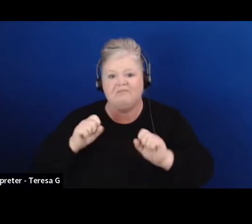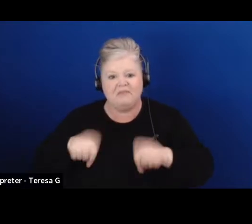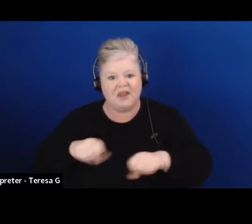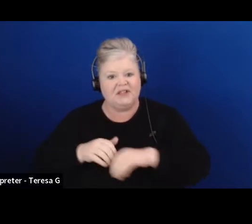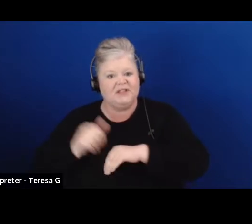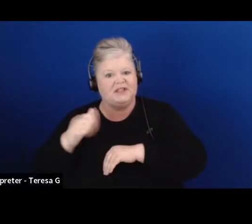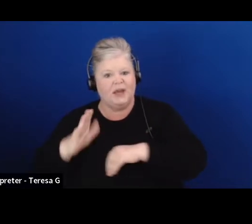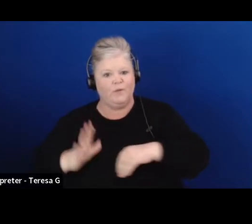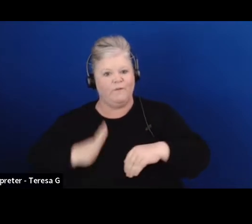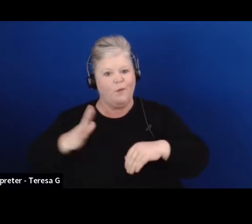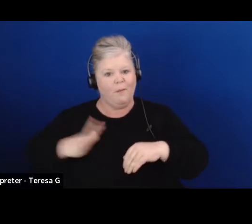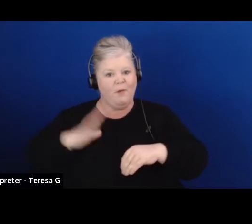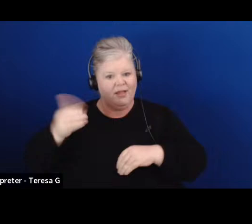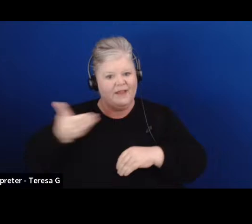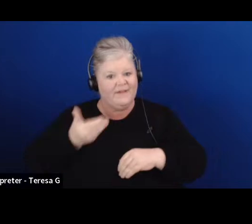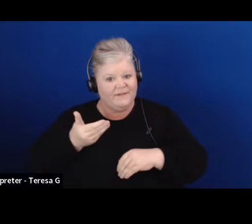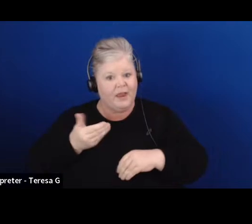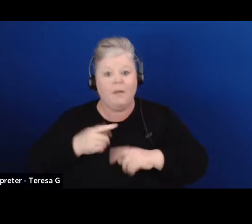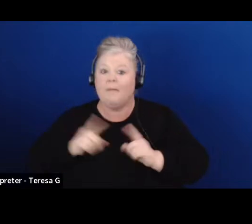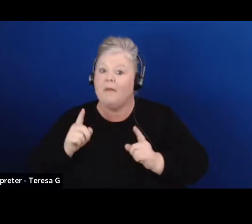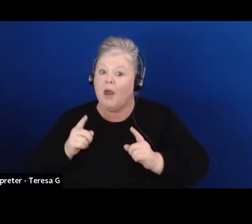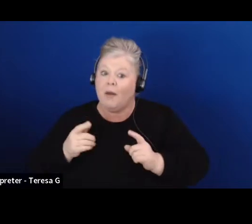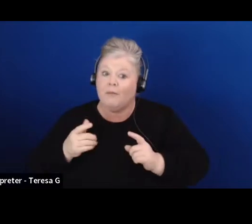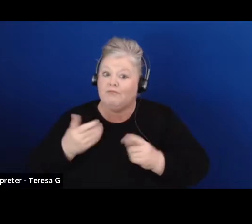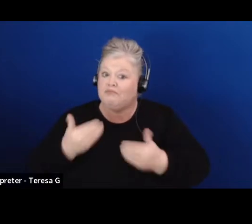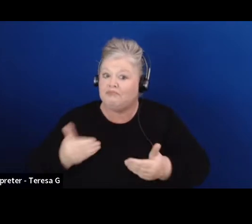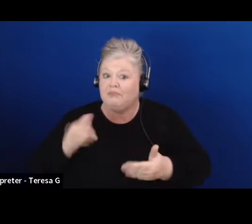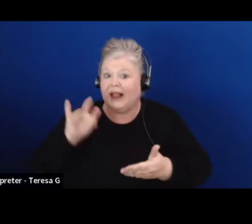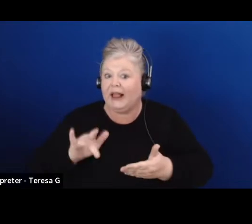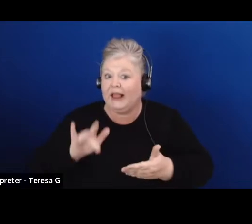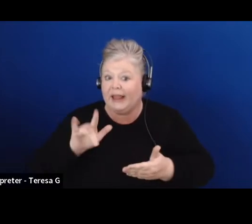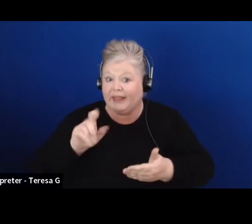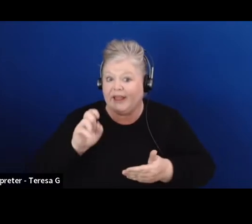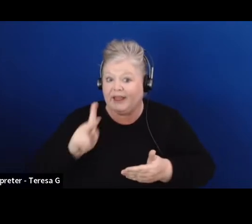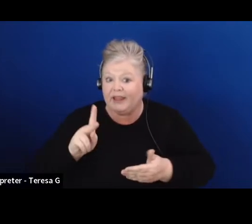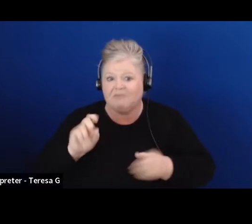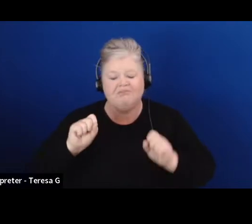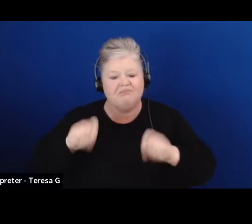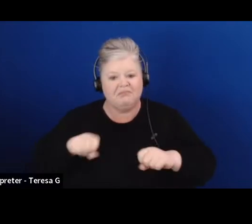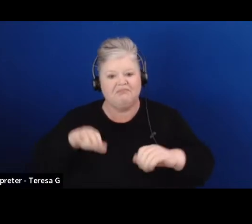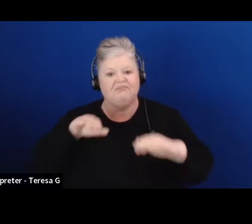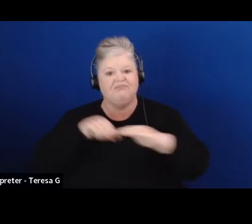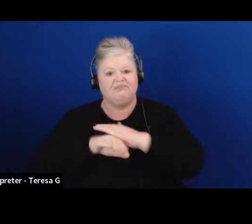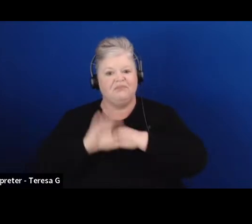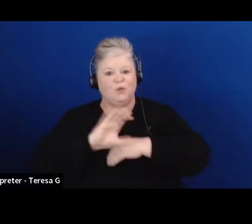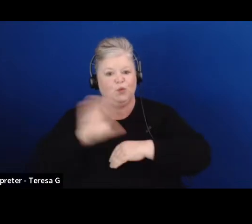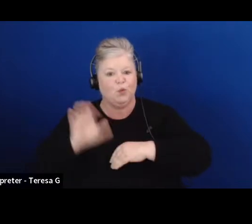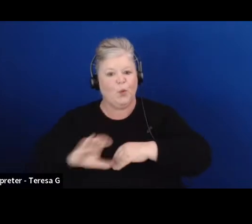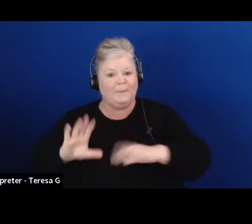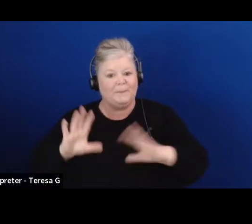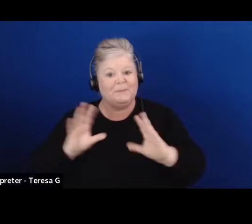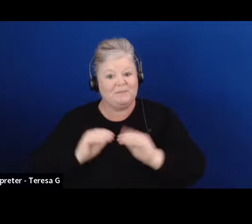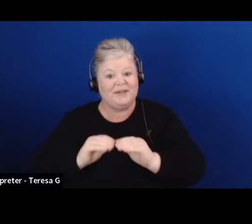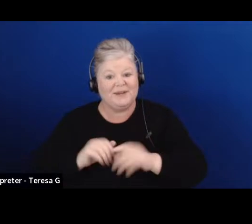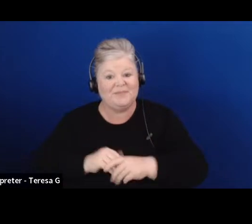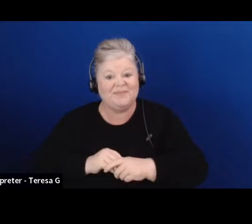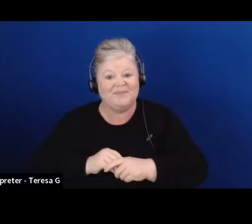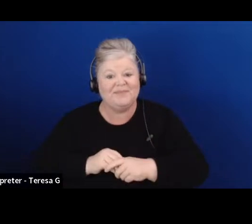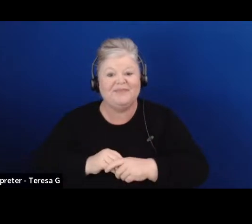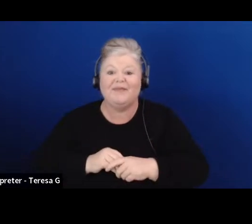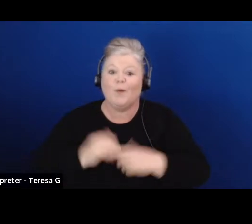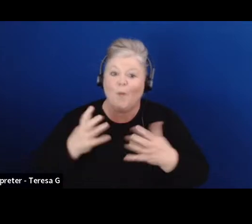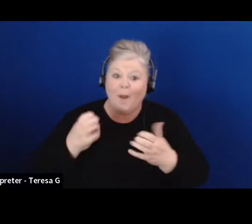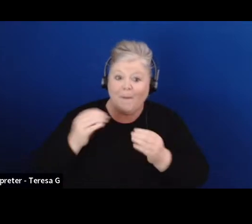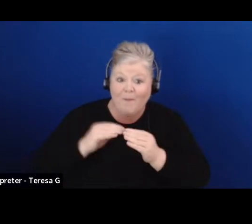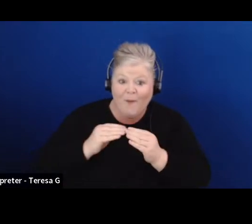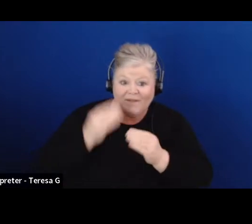invitation. But if you click on that link, you'll be able to enter the Zoom room. If you want more information,